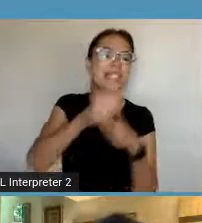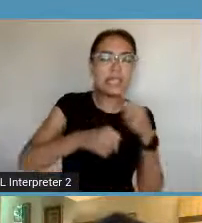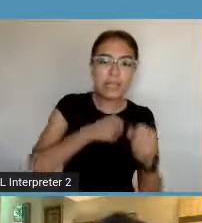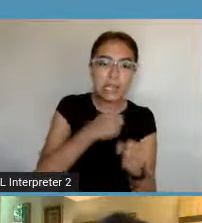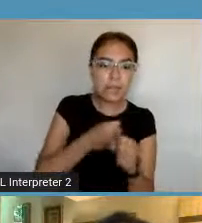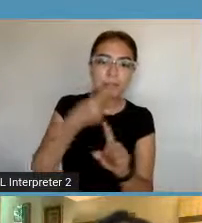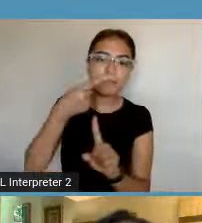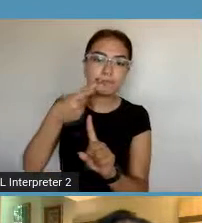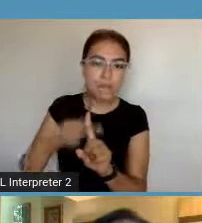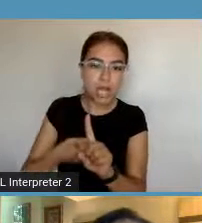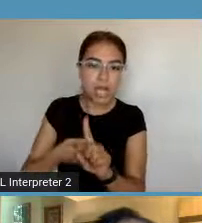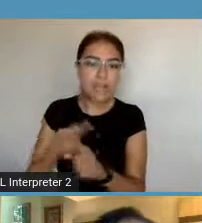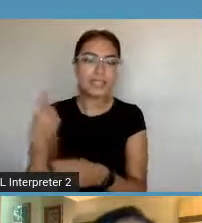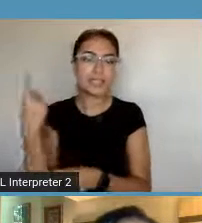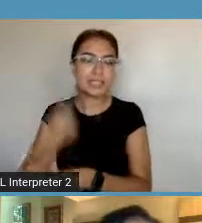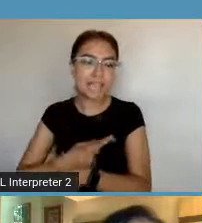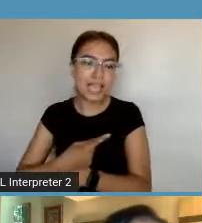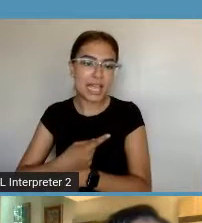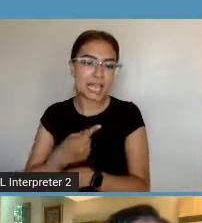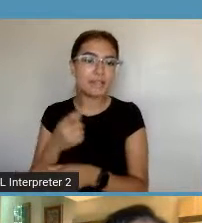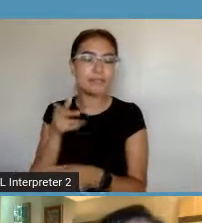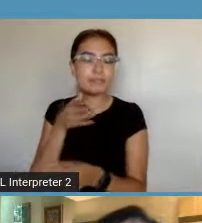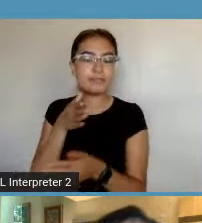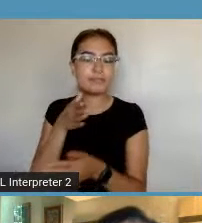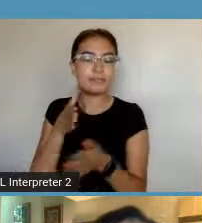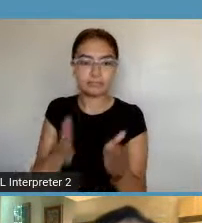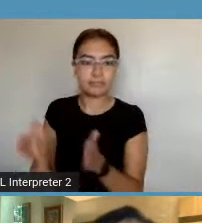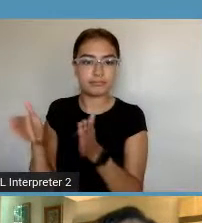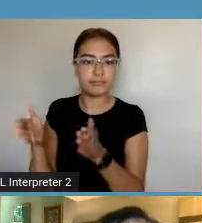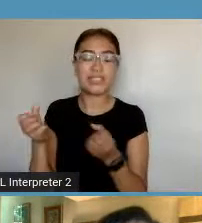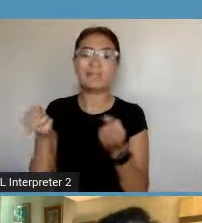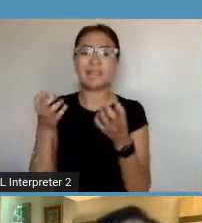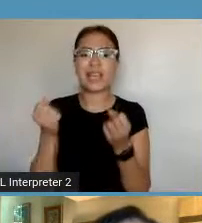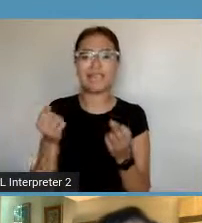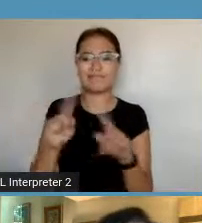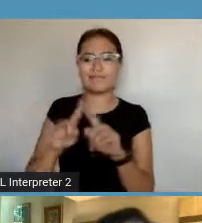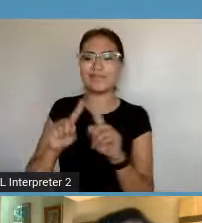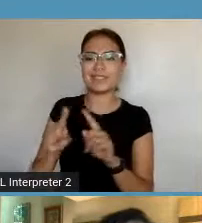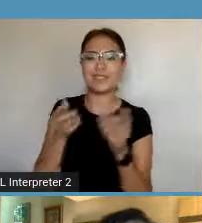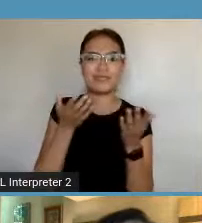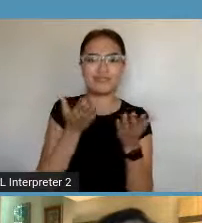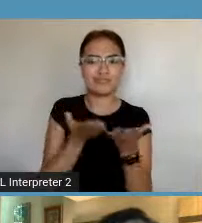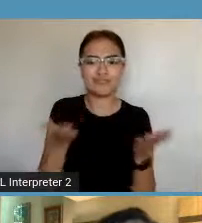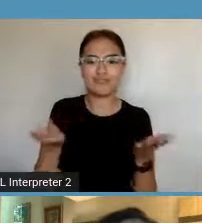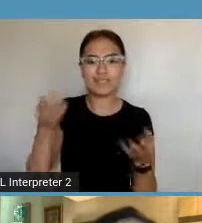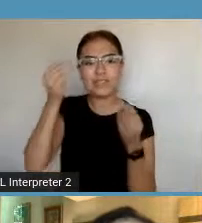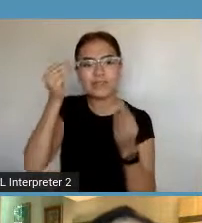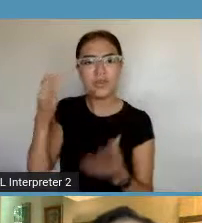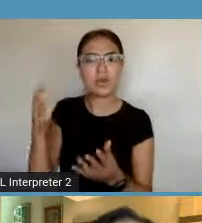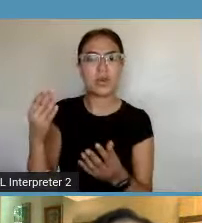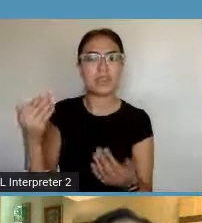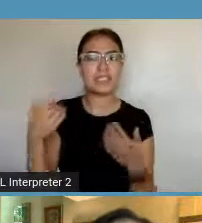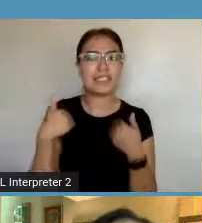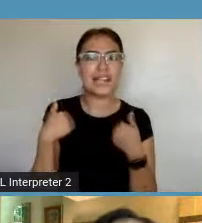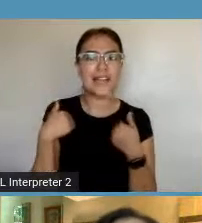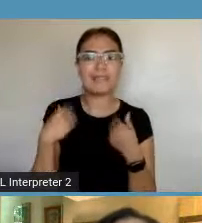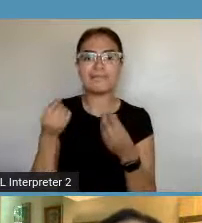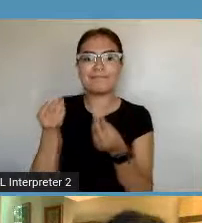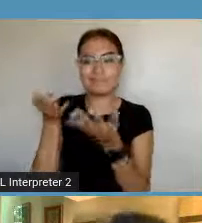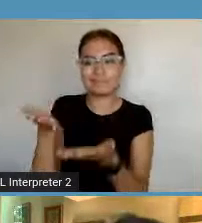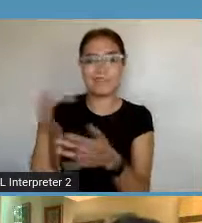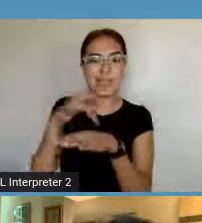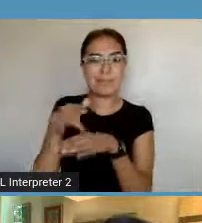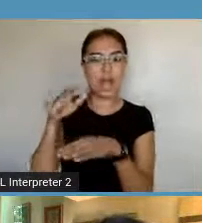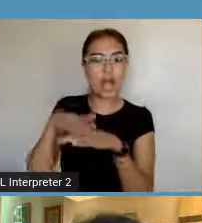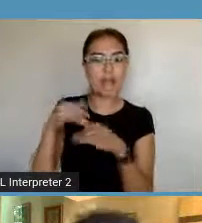format. And there are, you know, lots of resources about METs and available online. So to